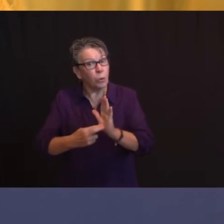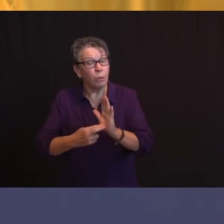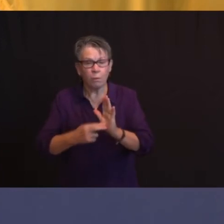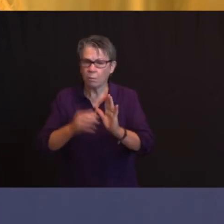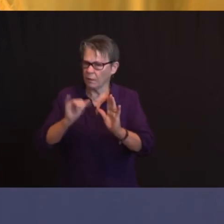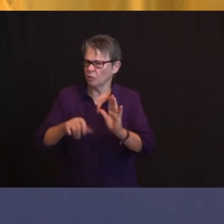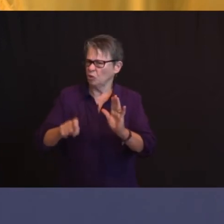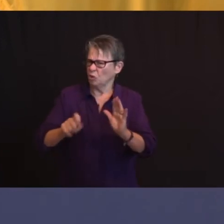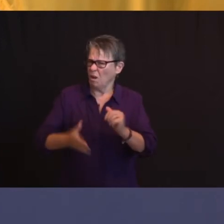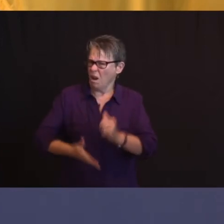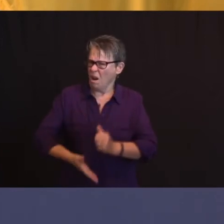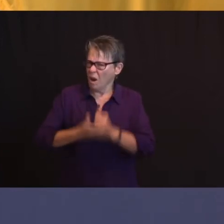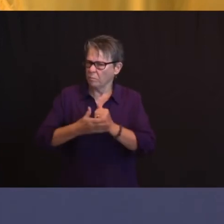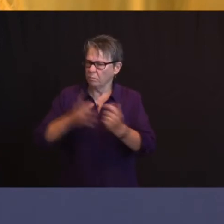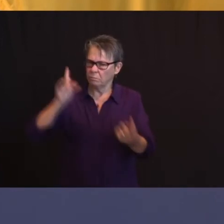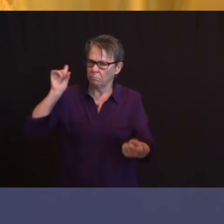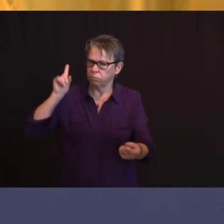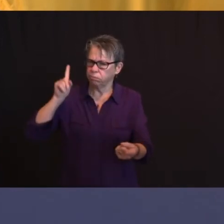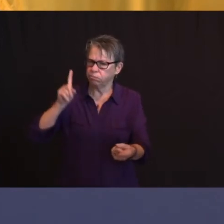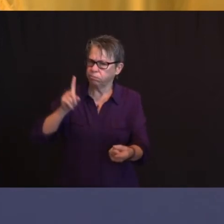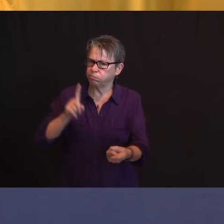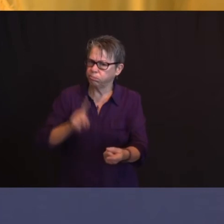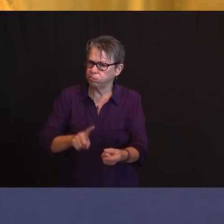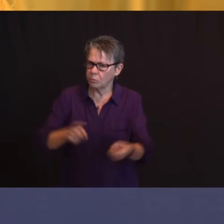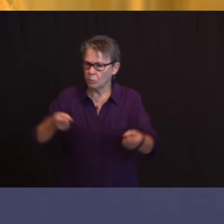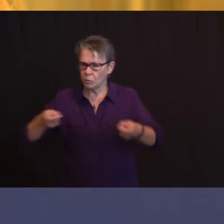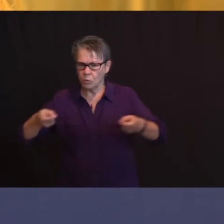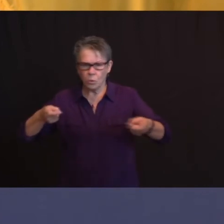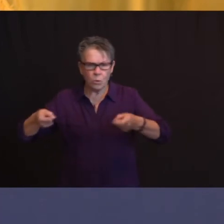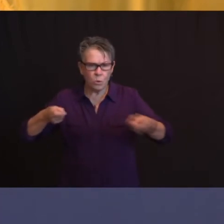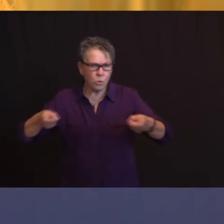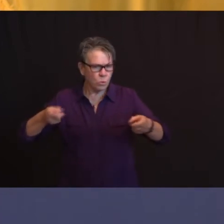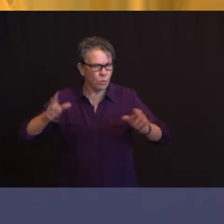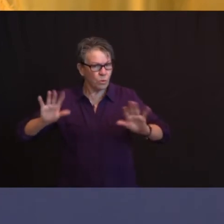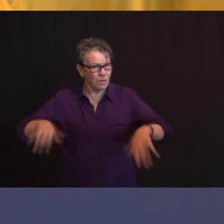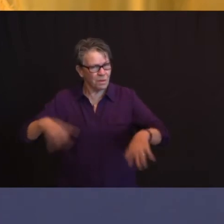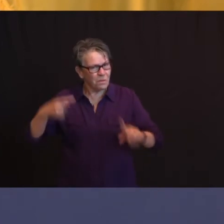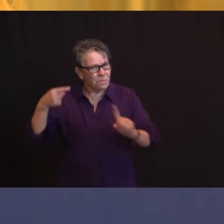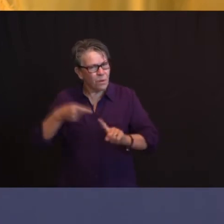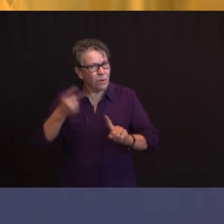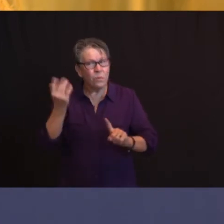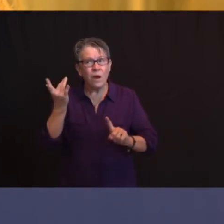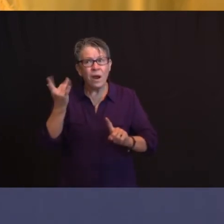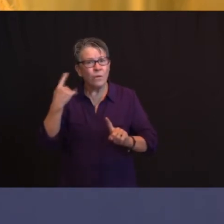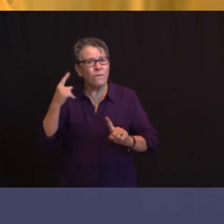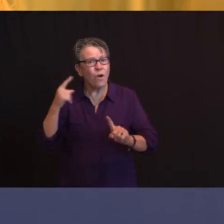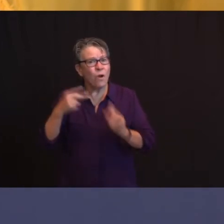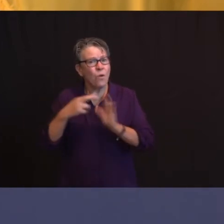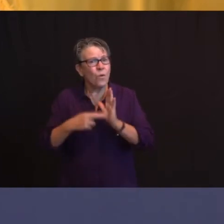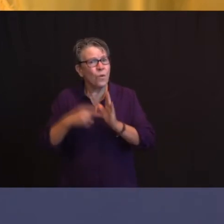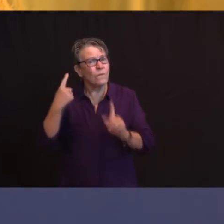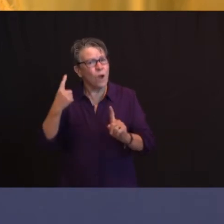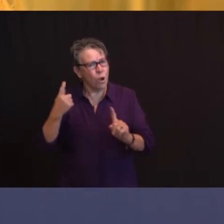that is the intended effect. No more steps that we're about to